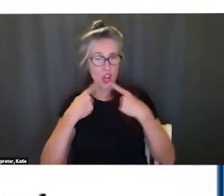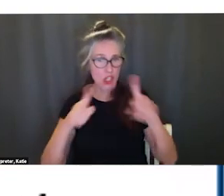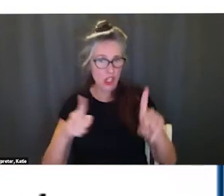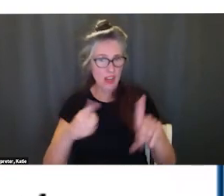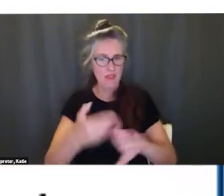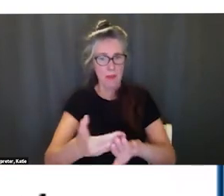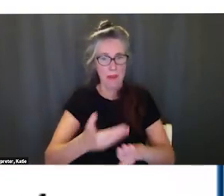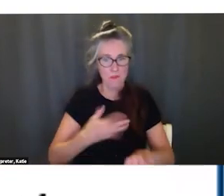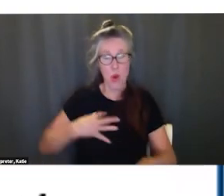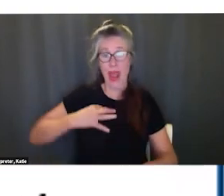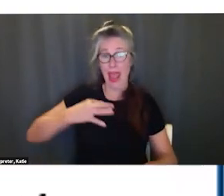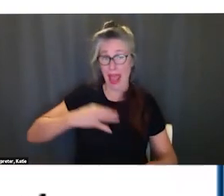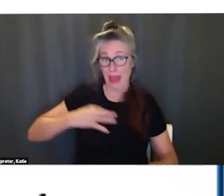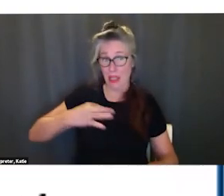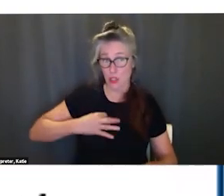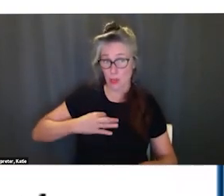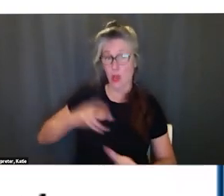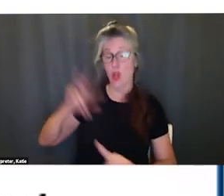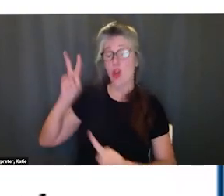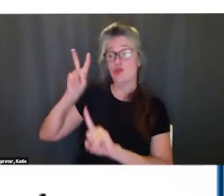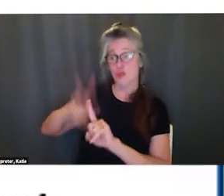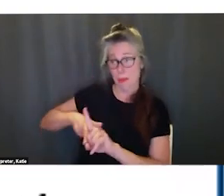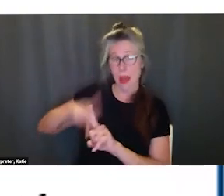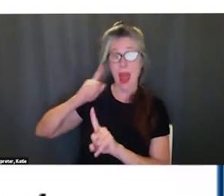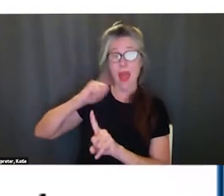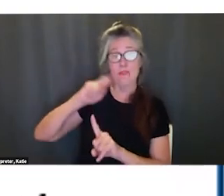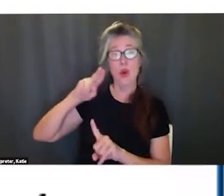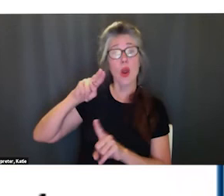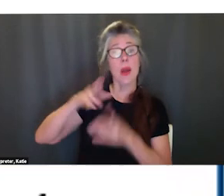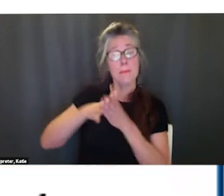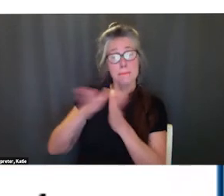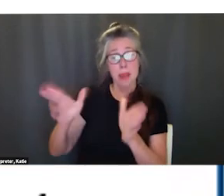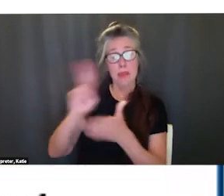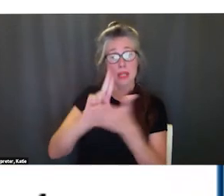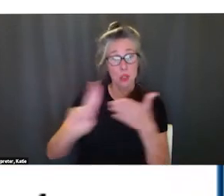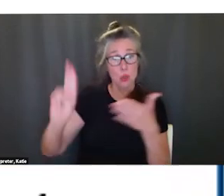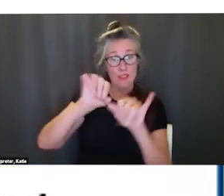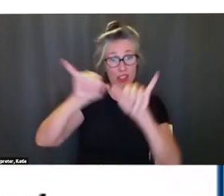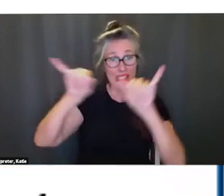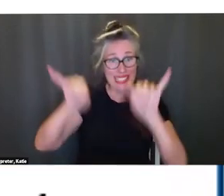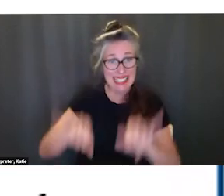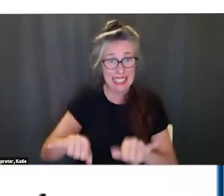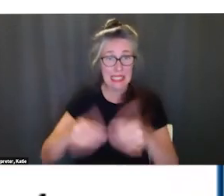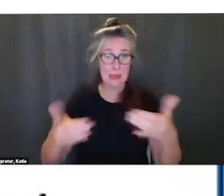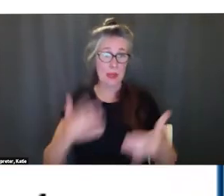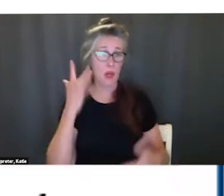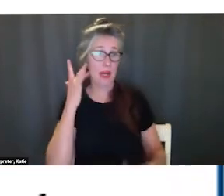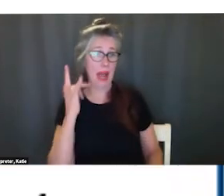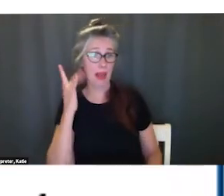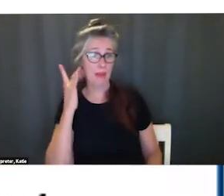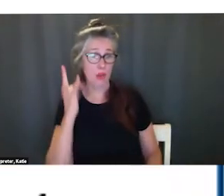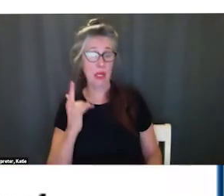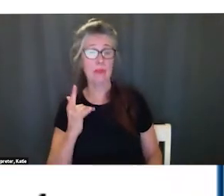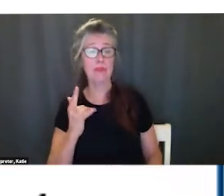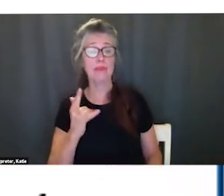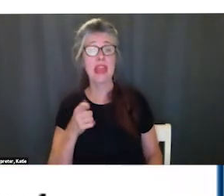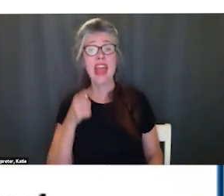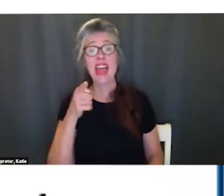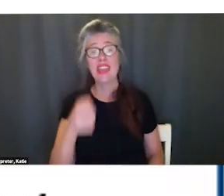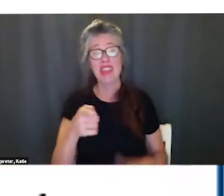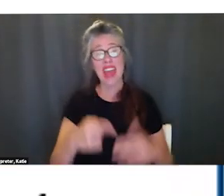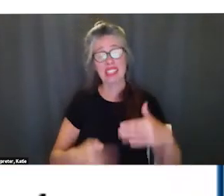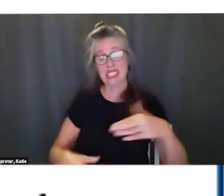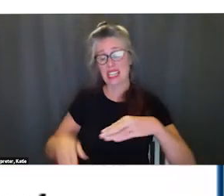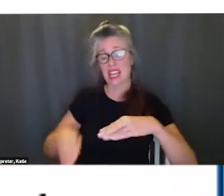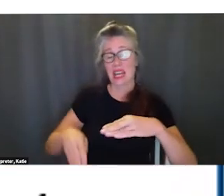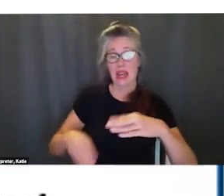be eligible for application to the public university system in California. It is a layer on top